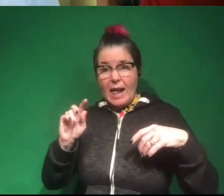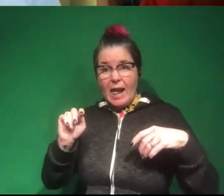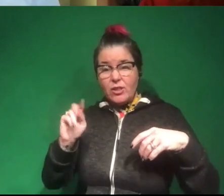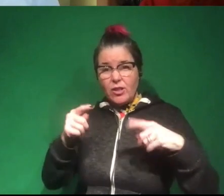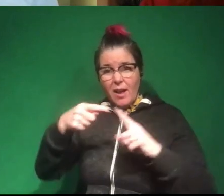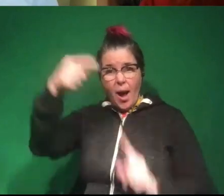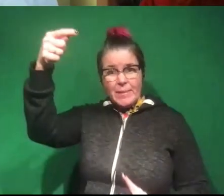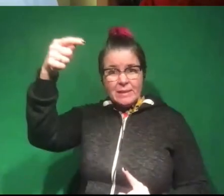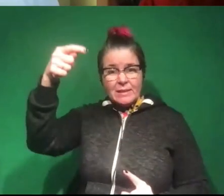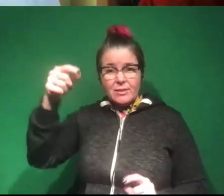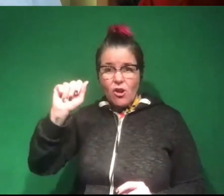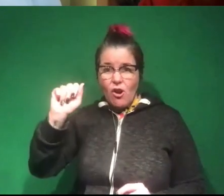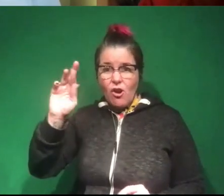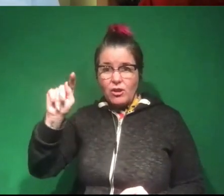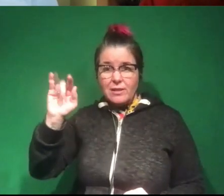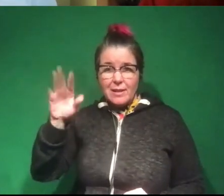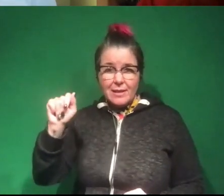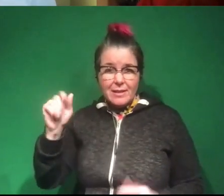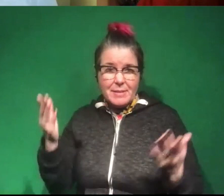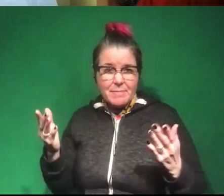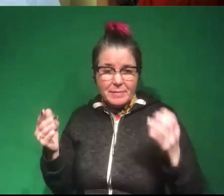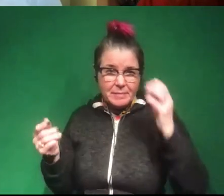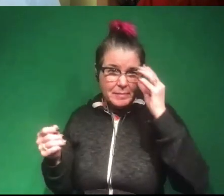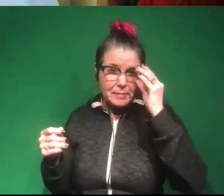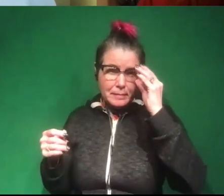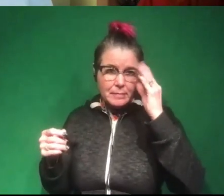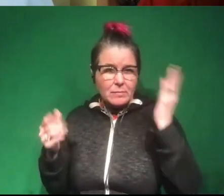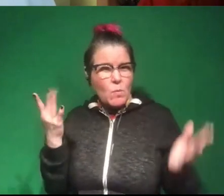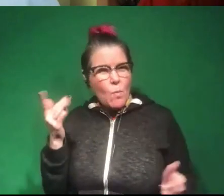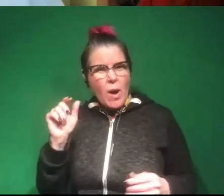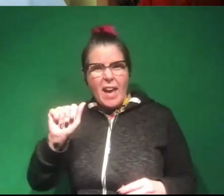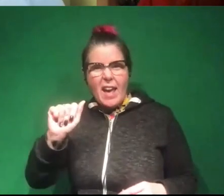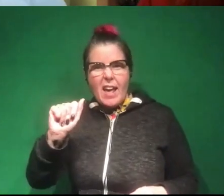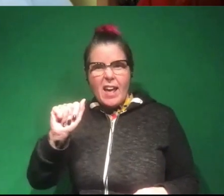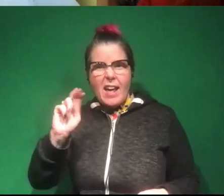reverse Arctica. Yeah, but do you know why then ants are called ants?